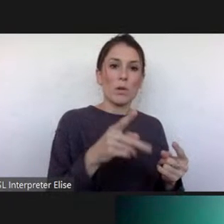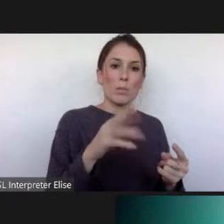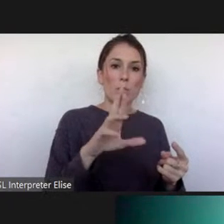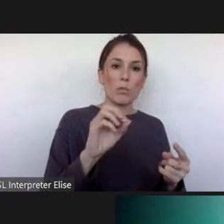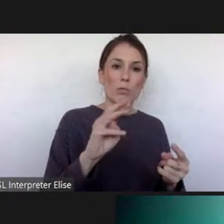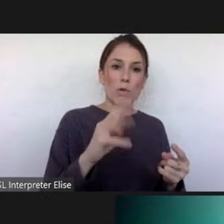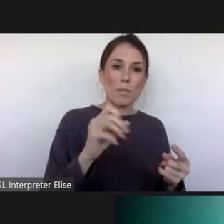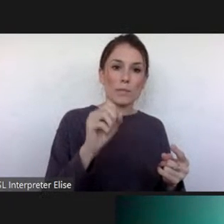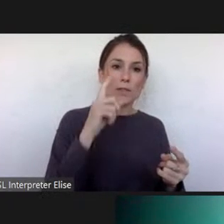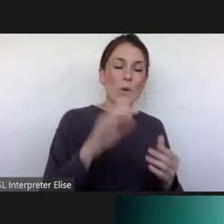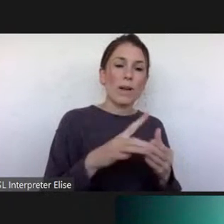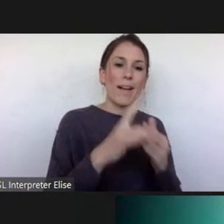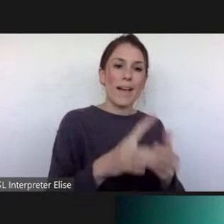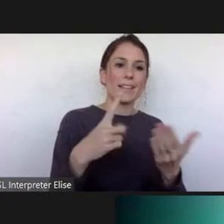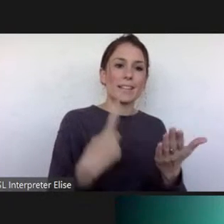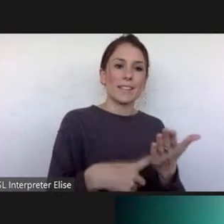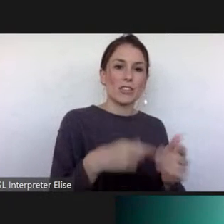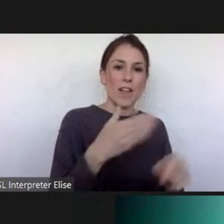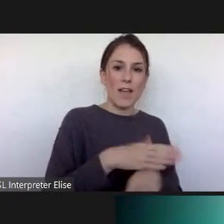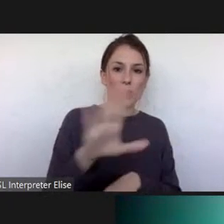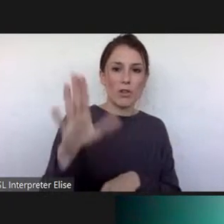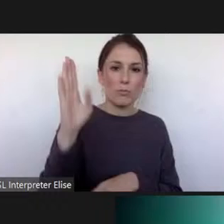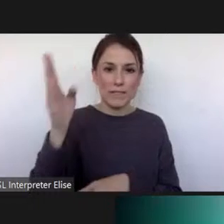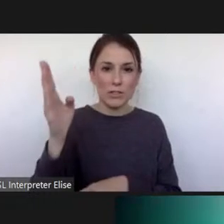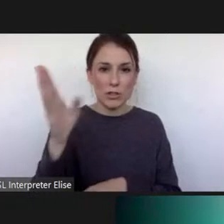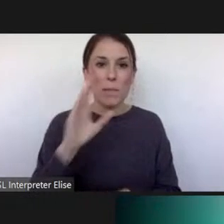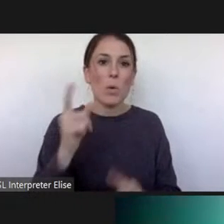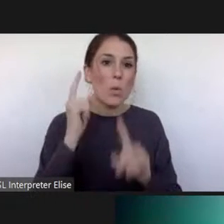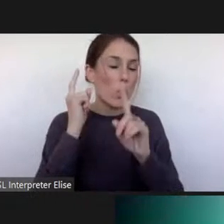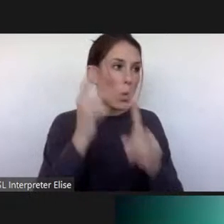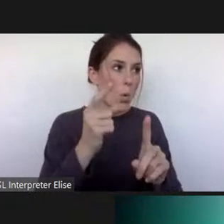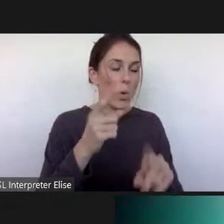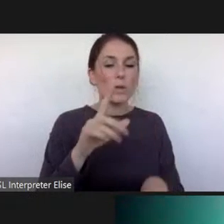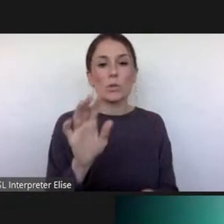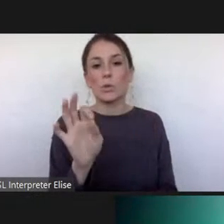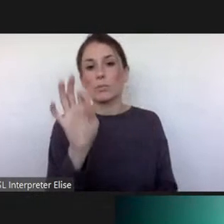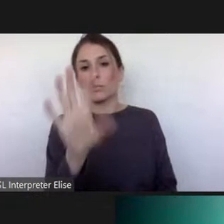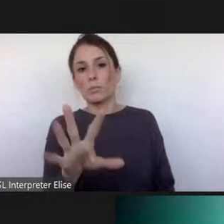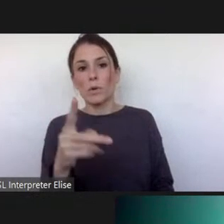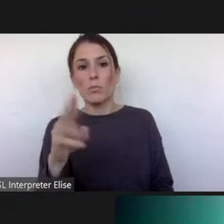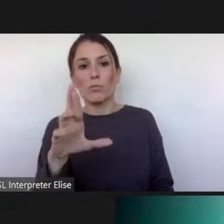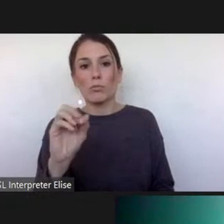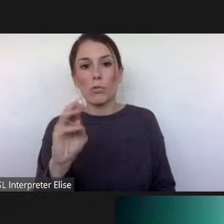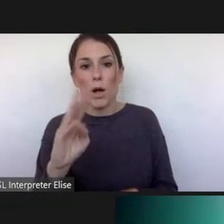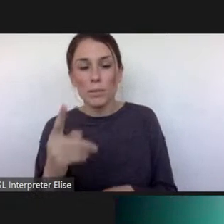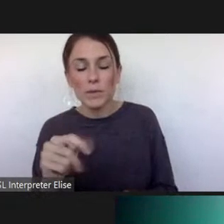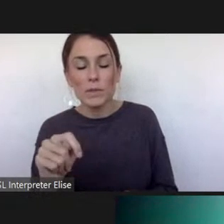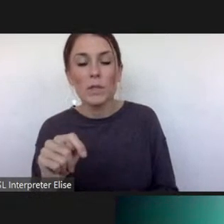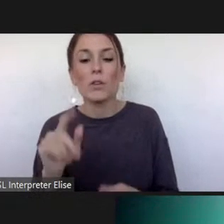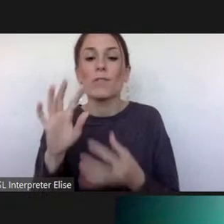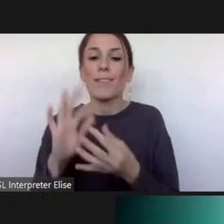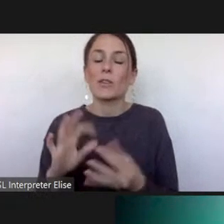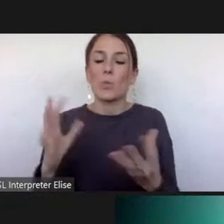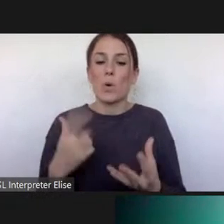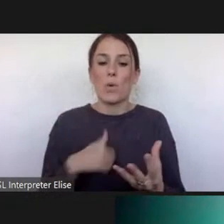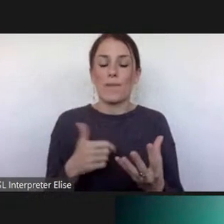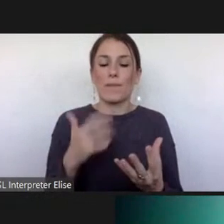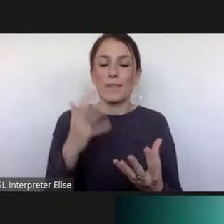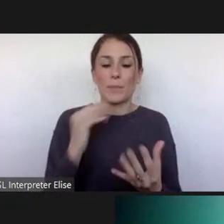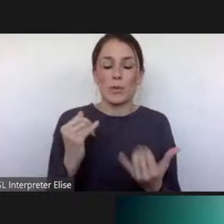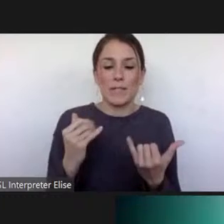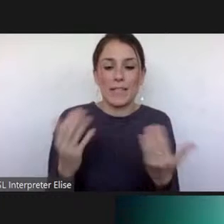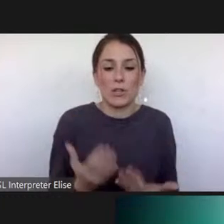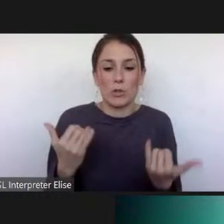following their presentations. My goal is to offer prompts informed by what we experience here today that relate